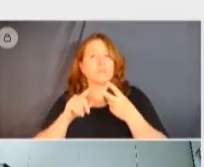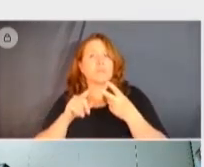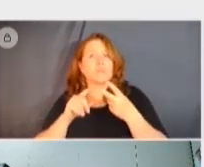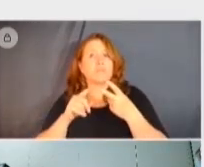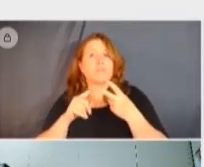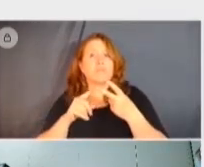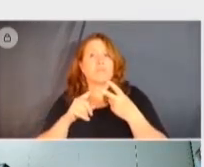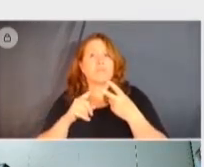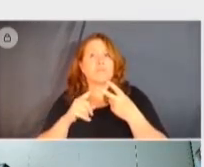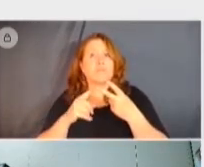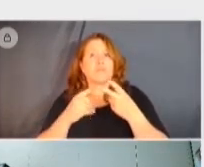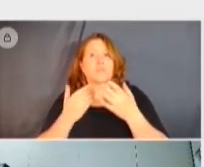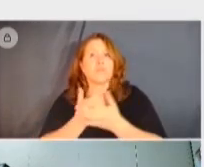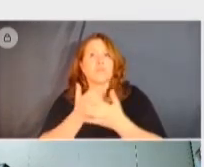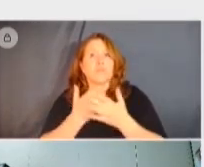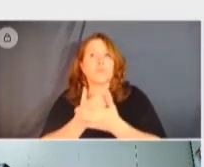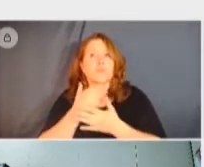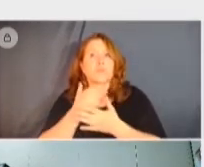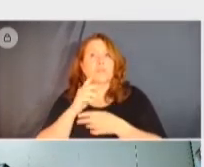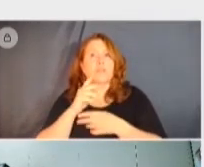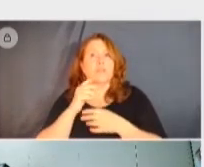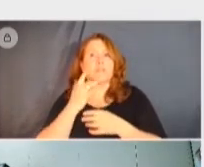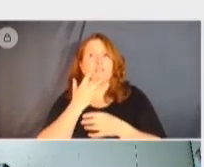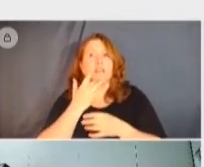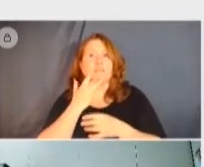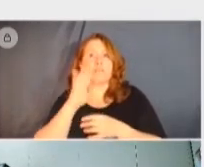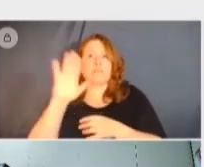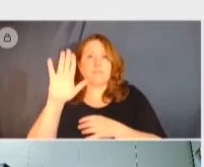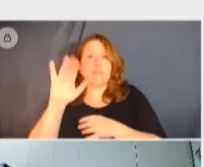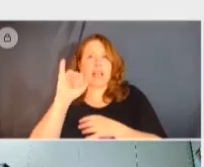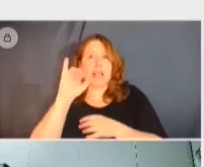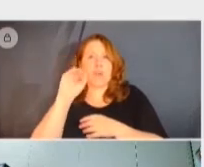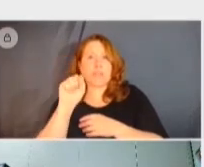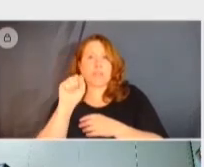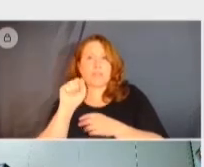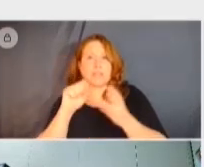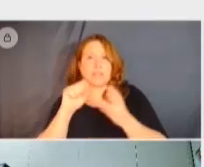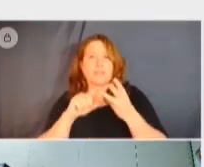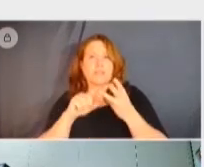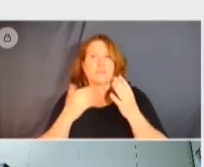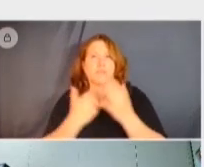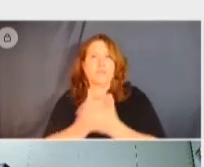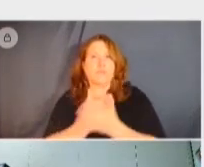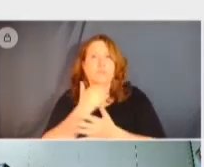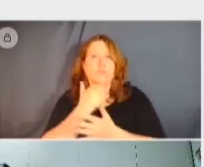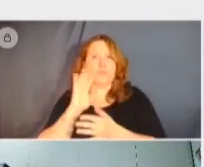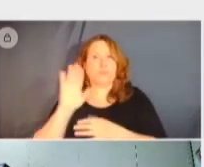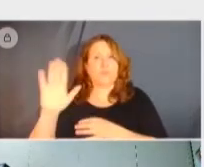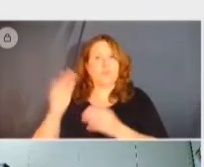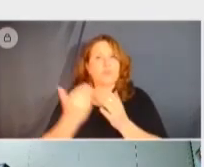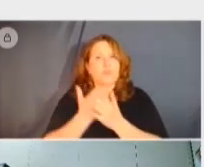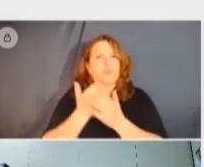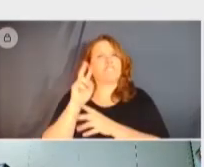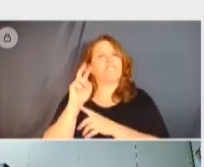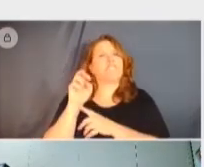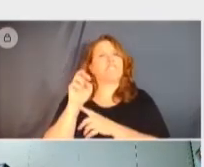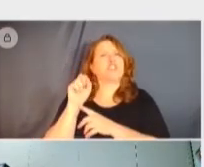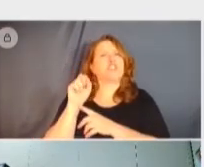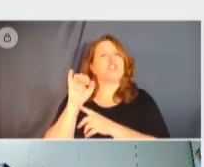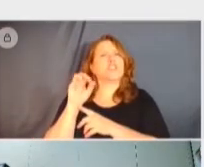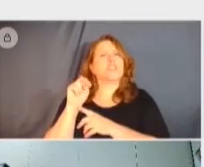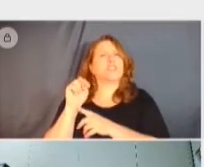of the iOS operating system. As Bill mentioned before, with the help of some of them from the Secure Election